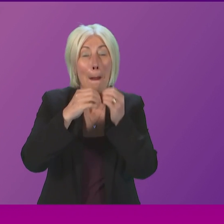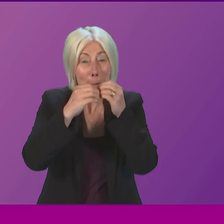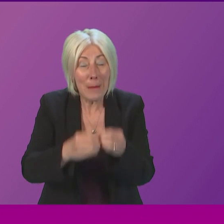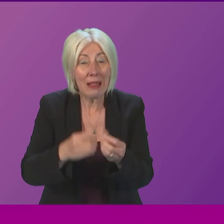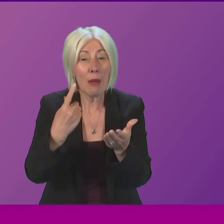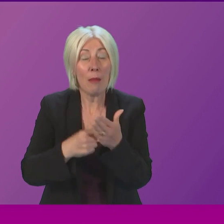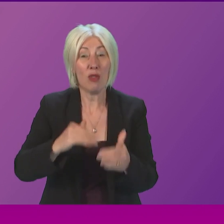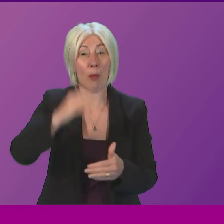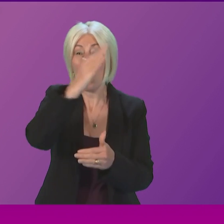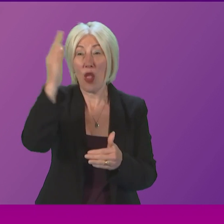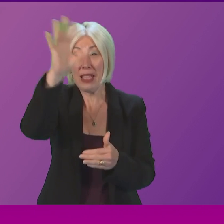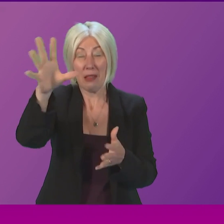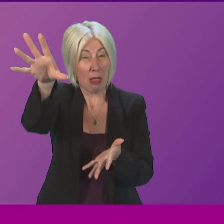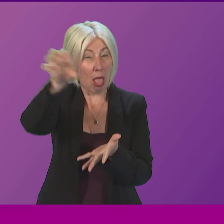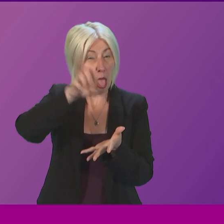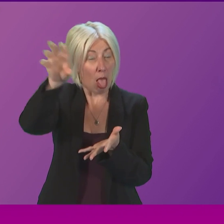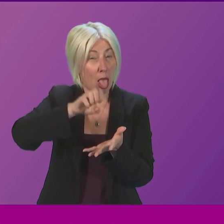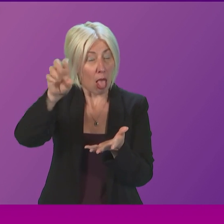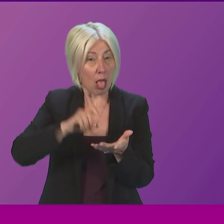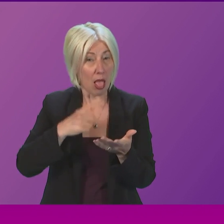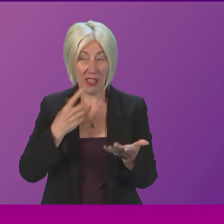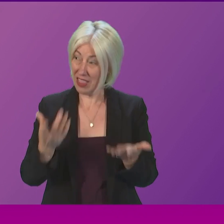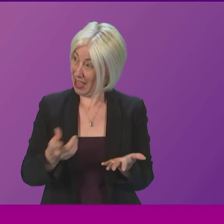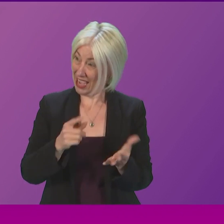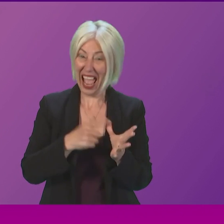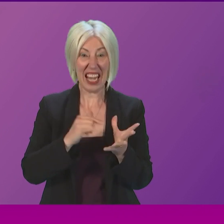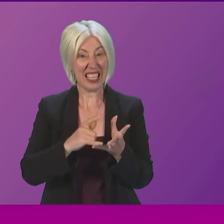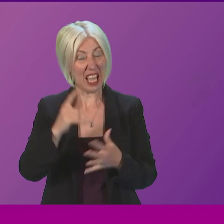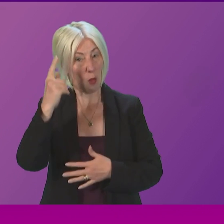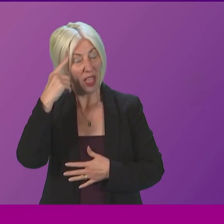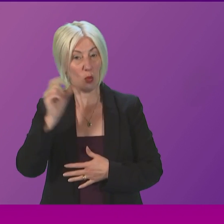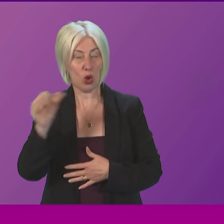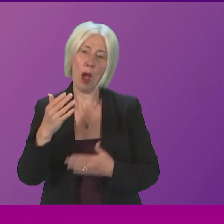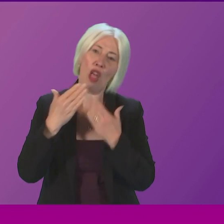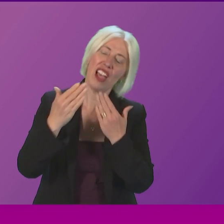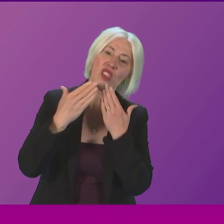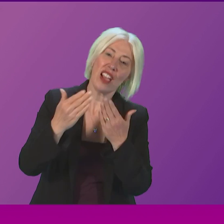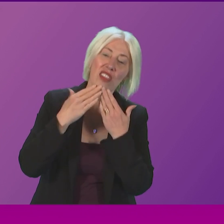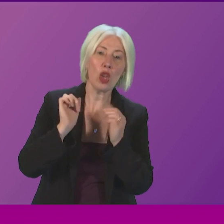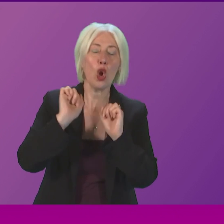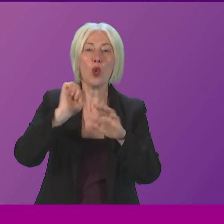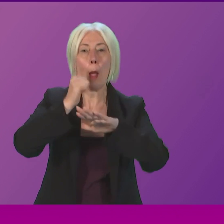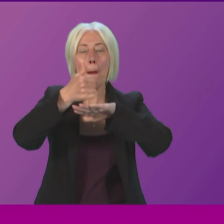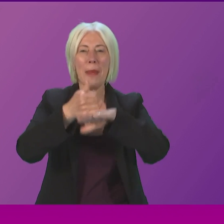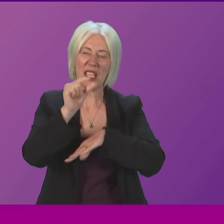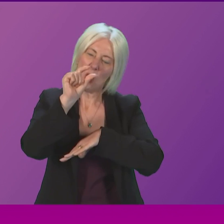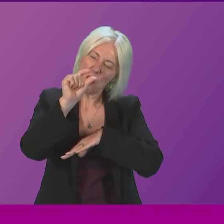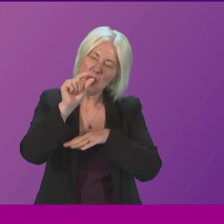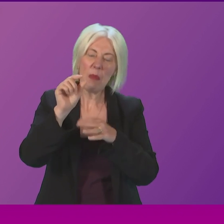the North East? And Anna Sarwar thinks we should be thankful for the fact that they're going to base a little bit of a